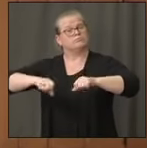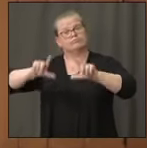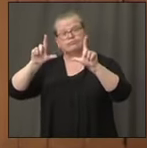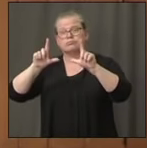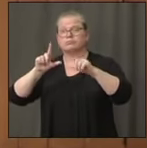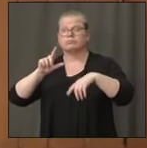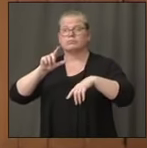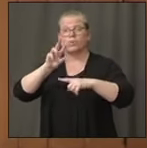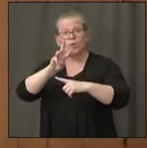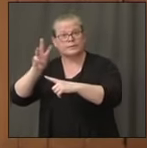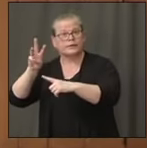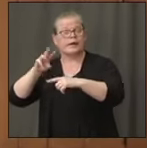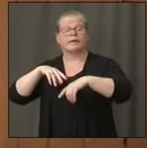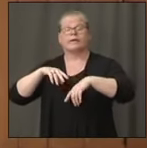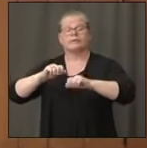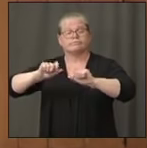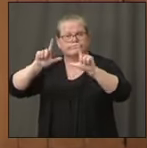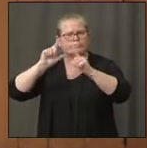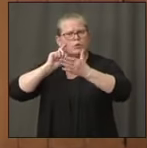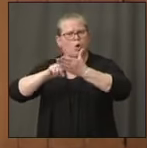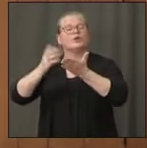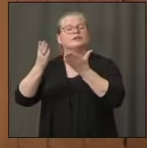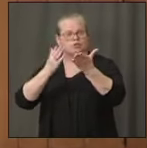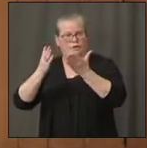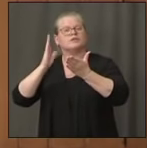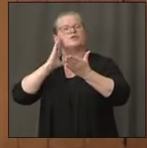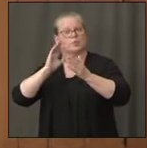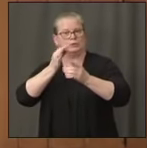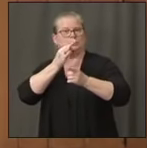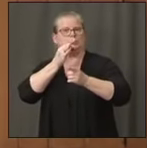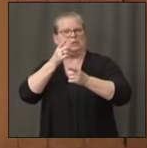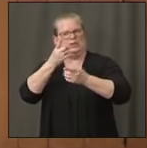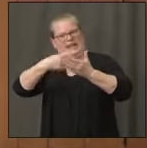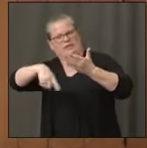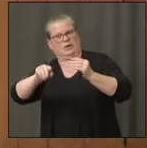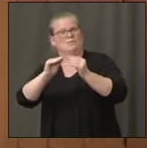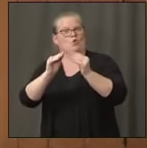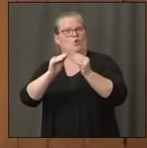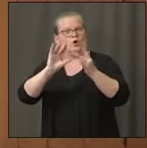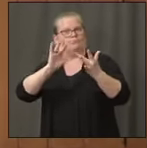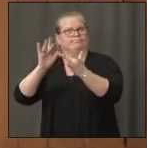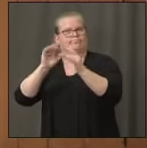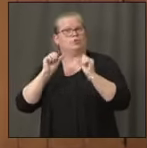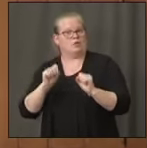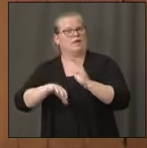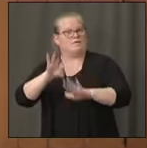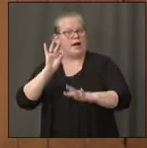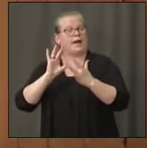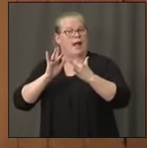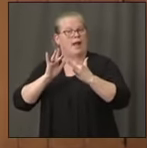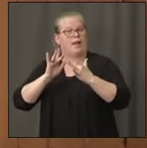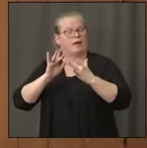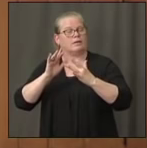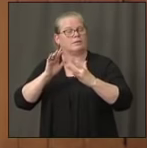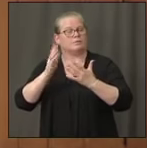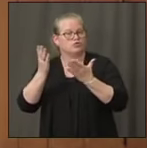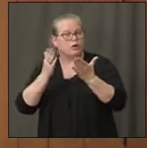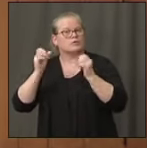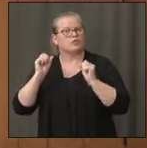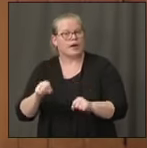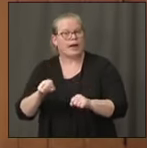more services coming online next week. With all the same protocols that we're implementing based on public health and